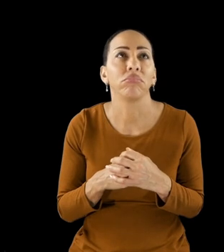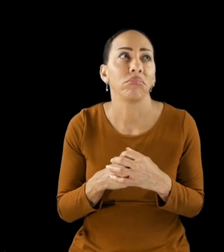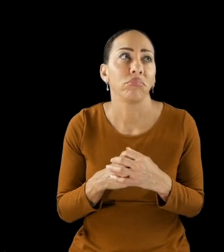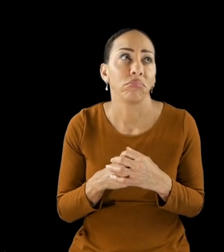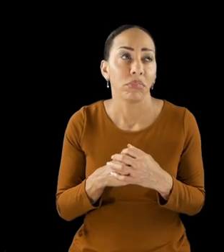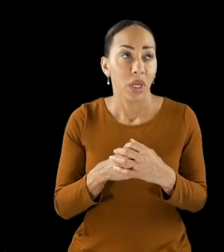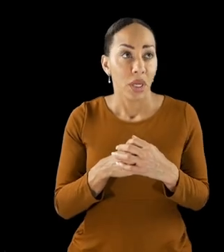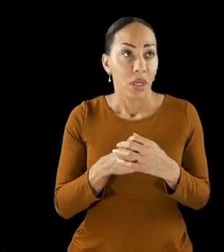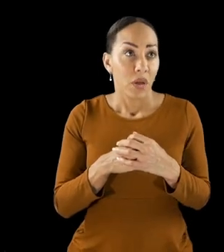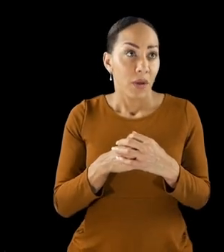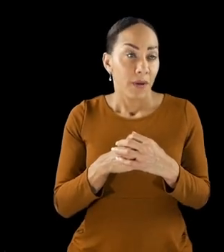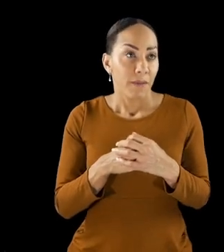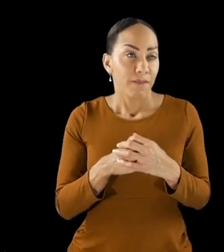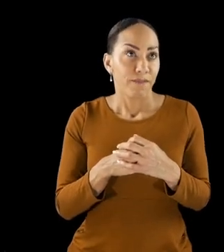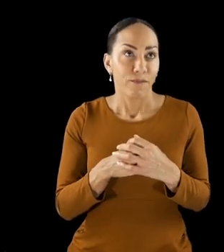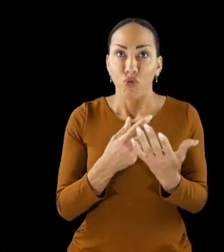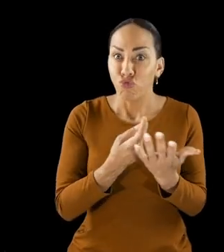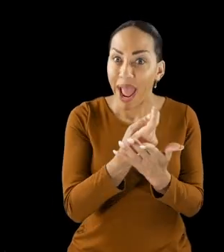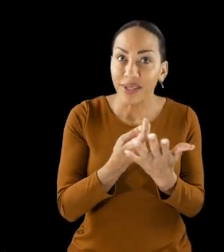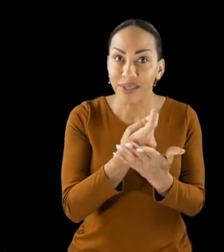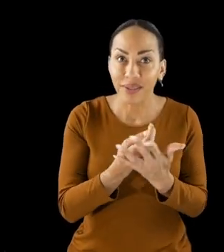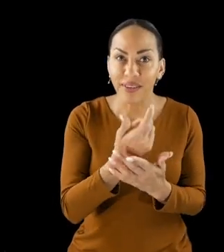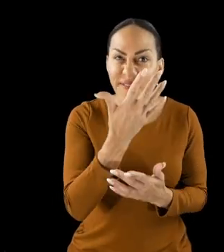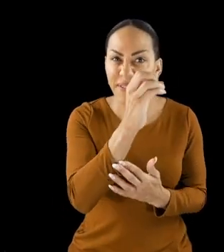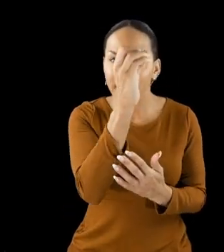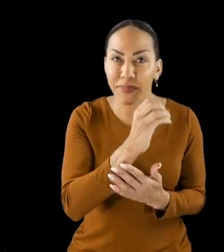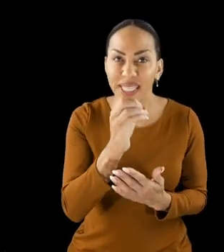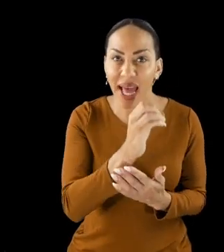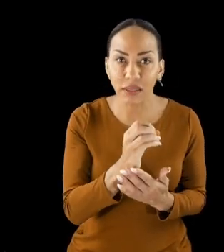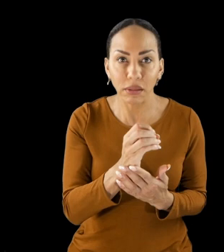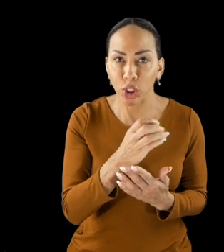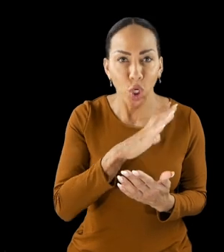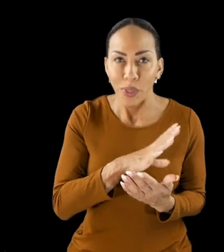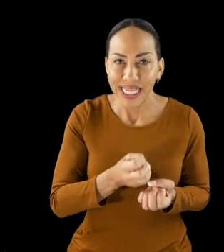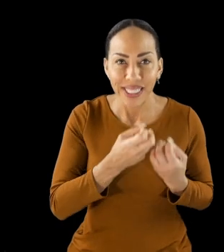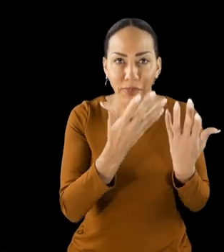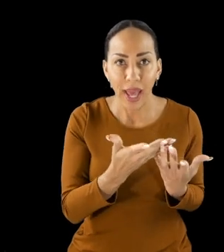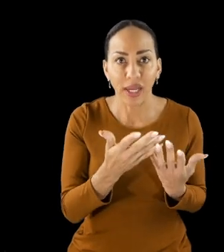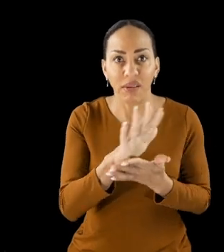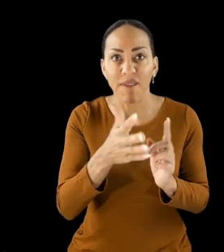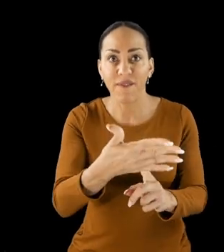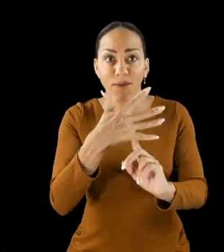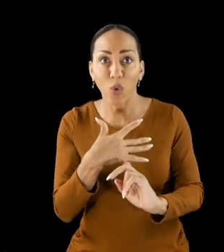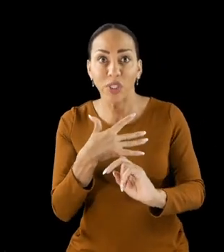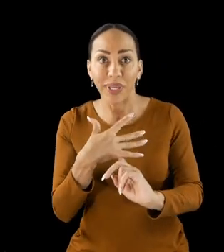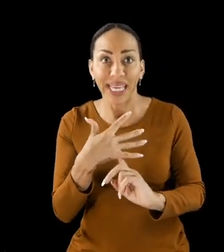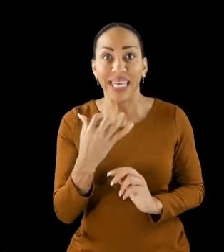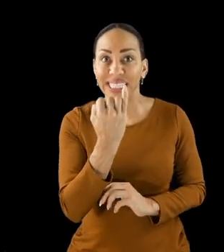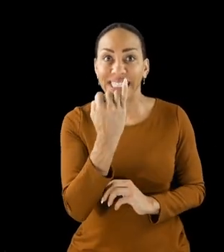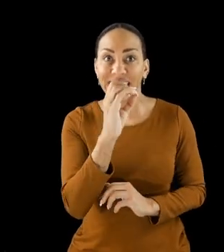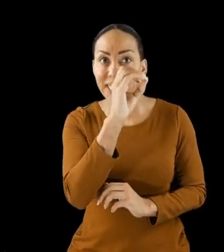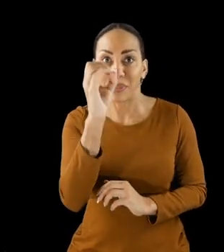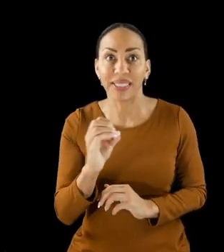50% of my income on rent, which forces me to work a 60-hour week? It's a